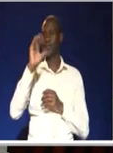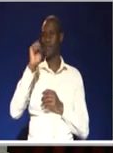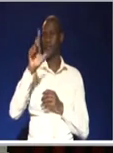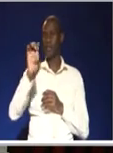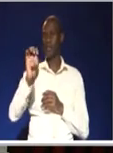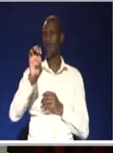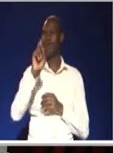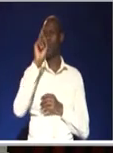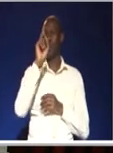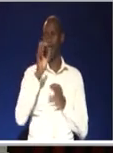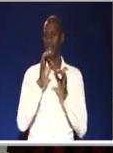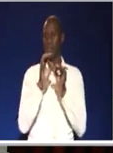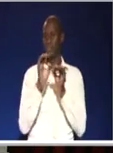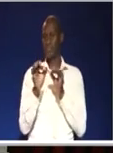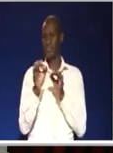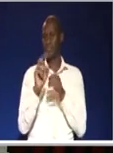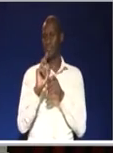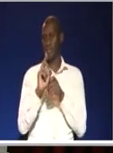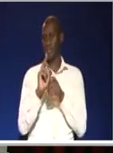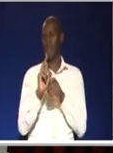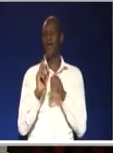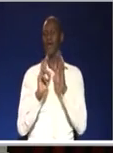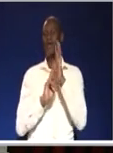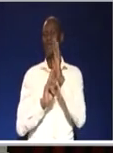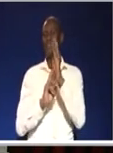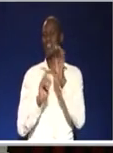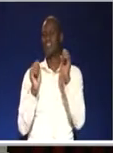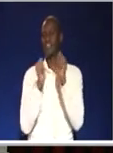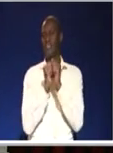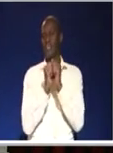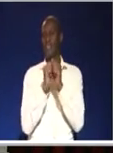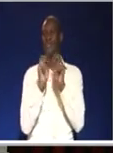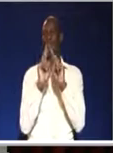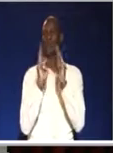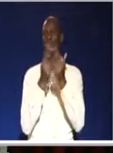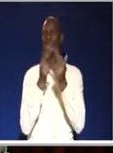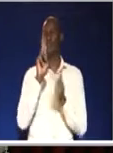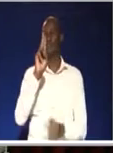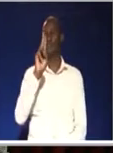1 centimeter represents 10 units.